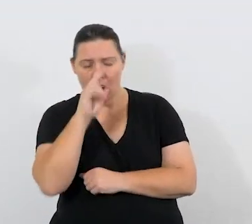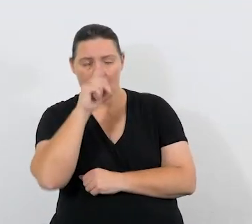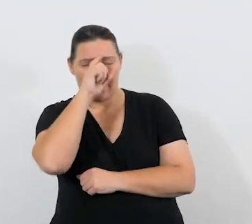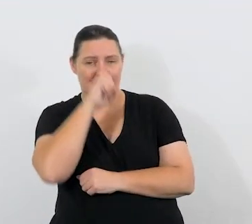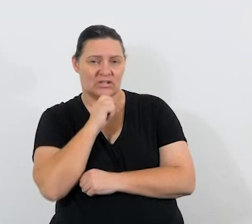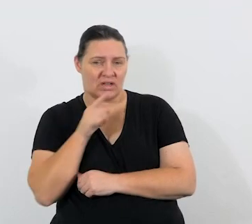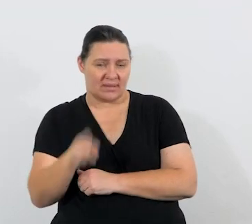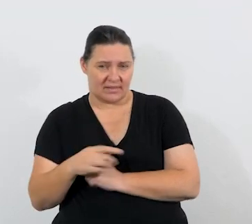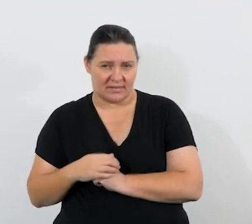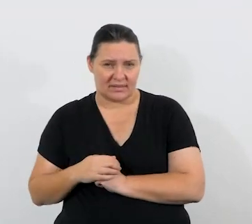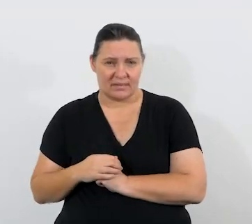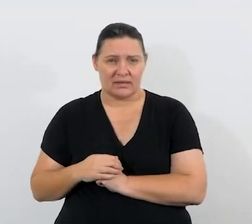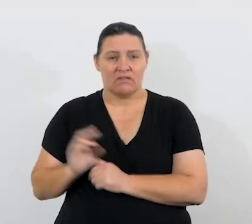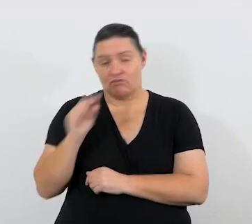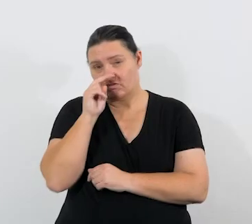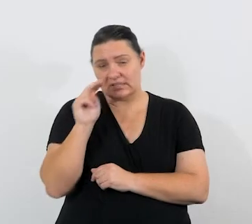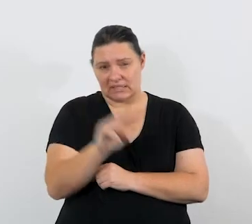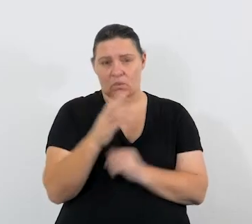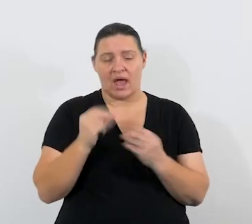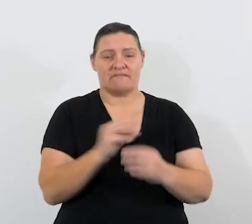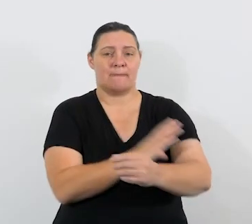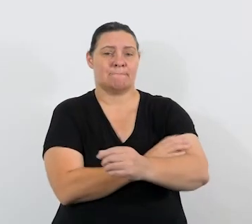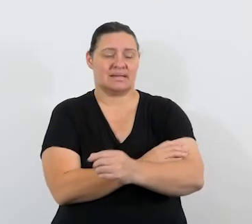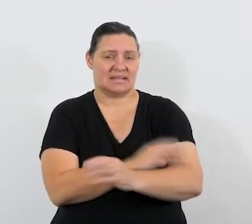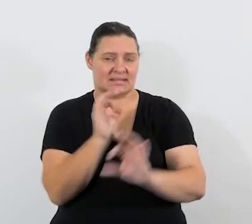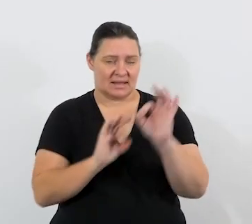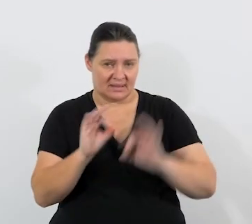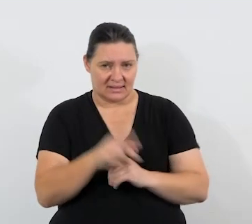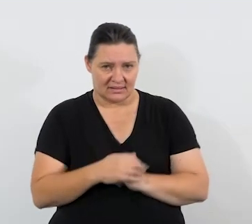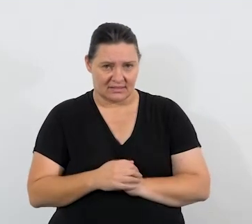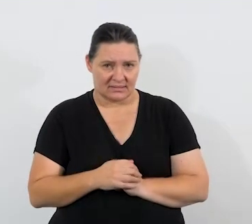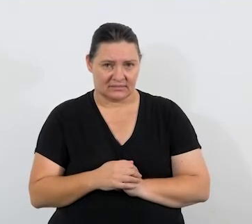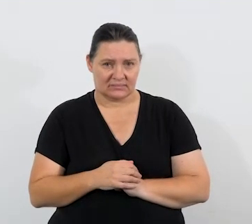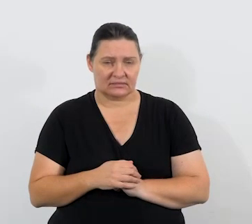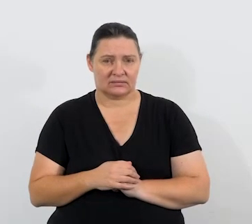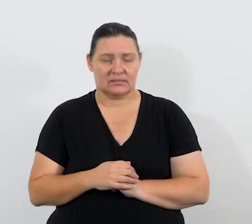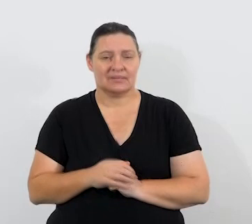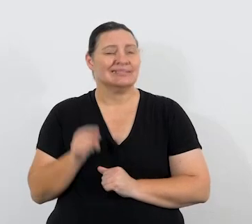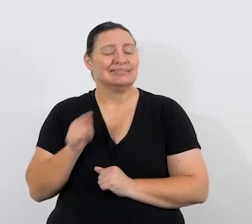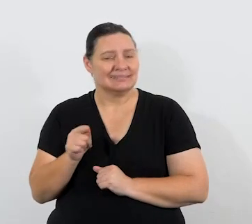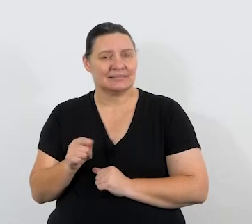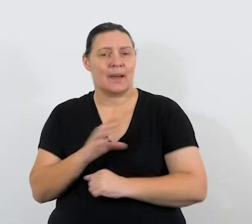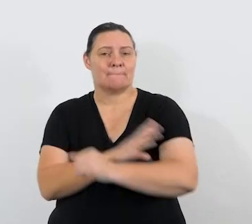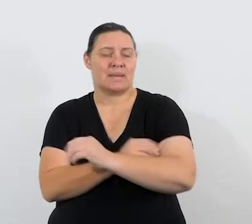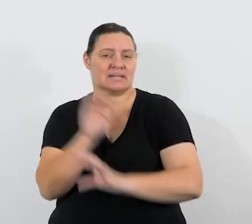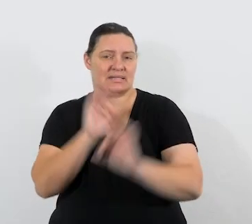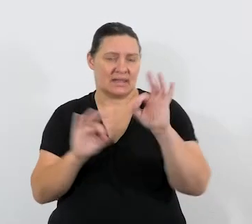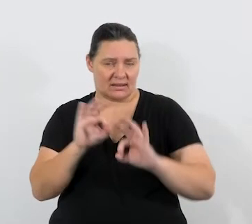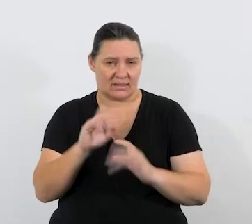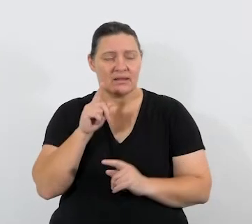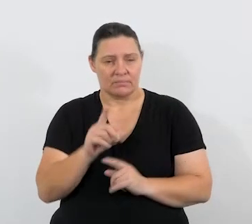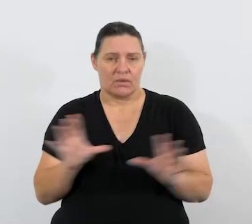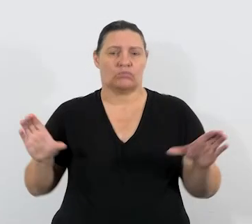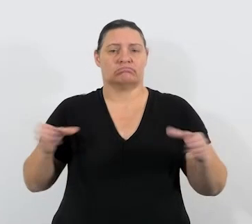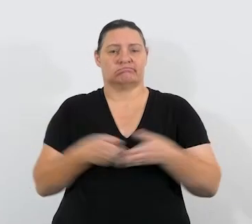at the picture alongside here. So as you can see, we have a muscle cell here. This is our muscle cell, and this muscle cell